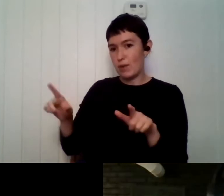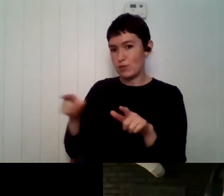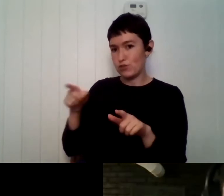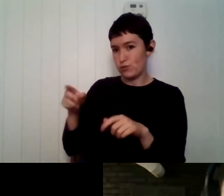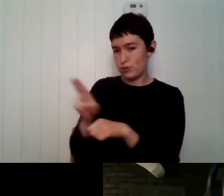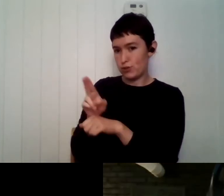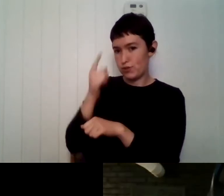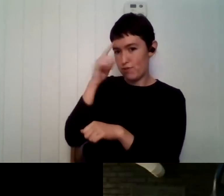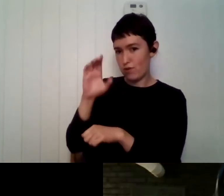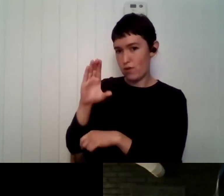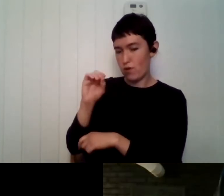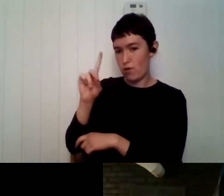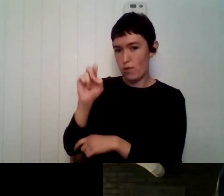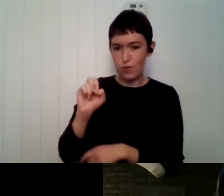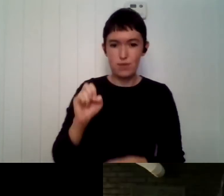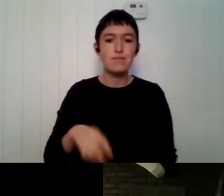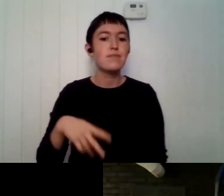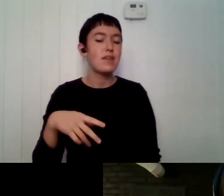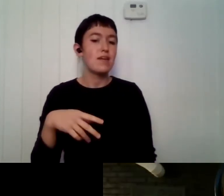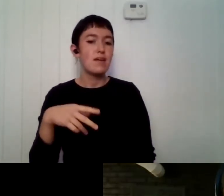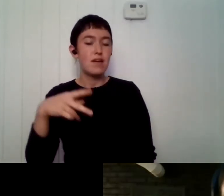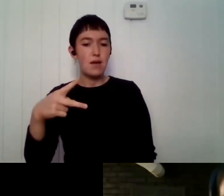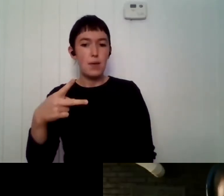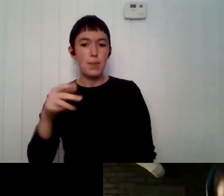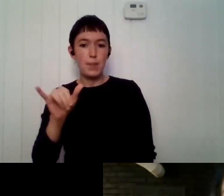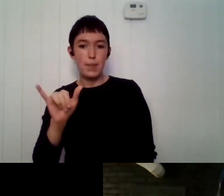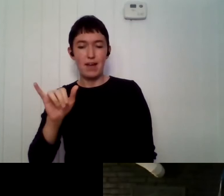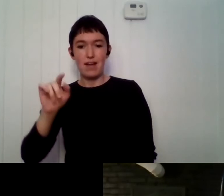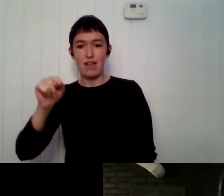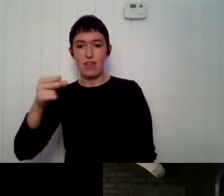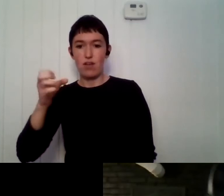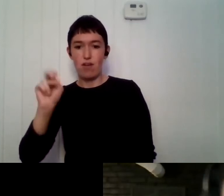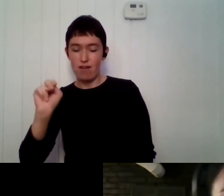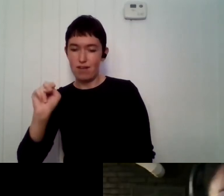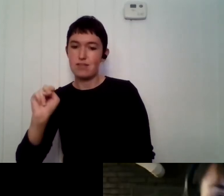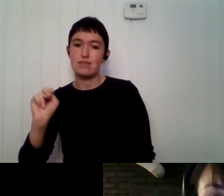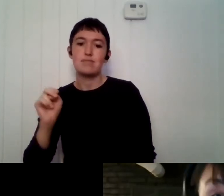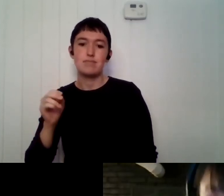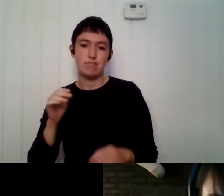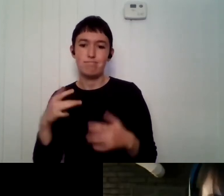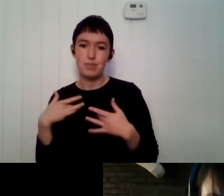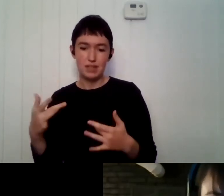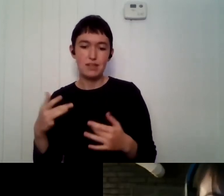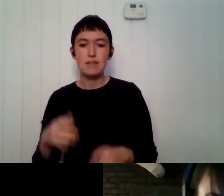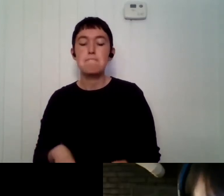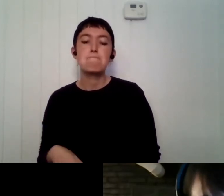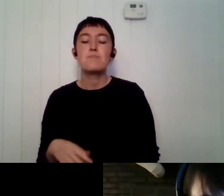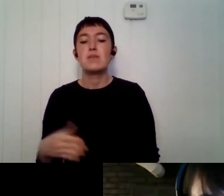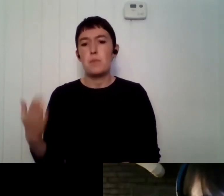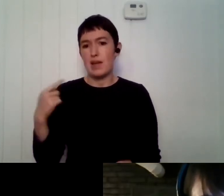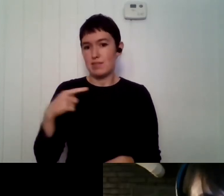everything. I have used other programming languages, especially during my PhD, but now there's so many nice